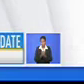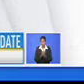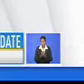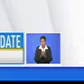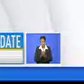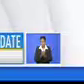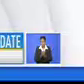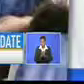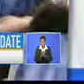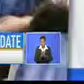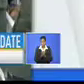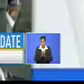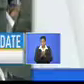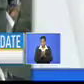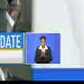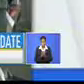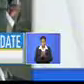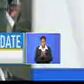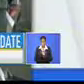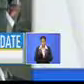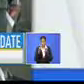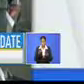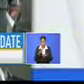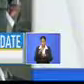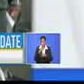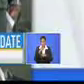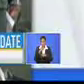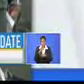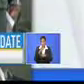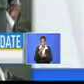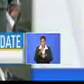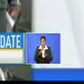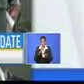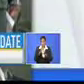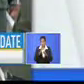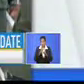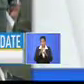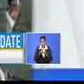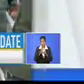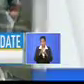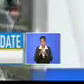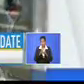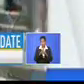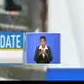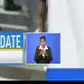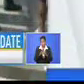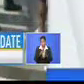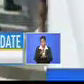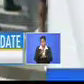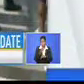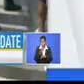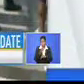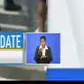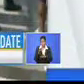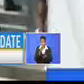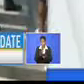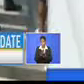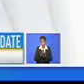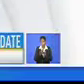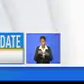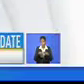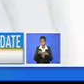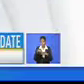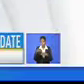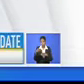indicated in Creole to the Creole population that would need to get out to their friends and